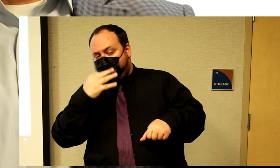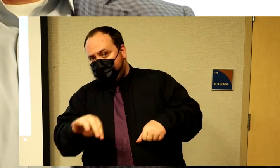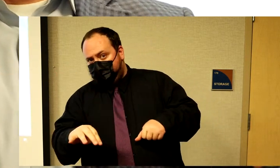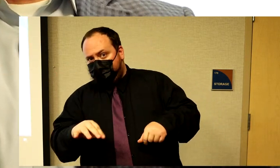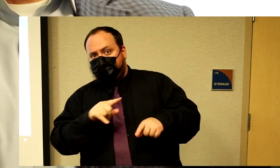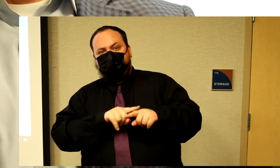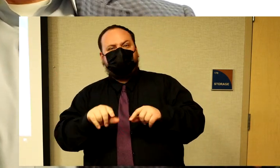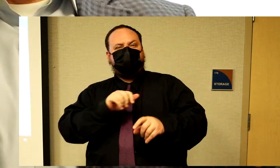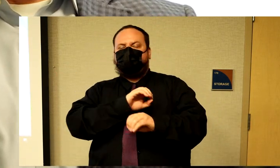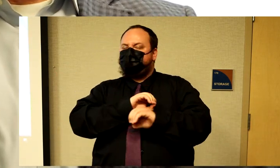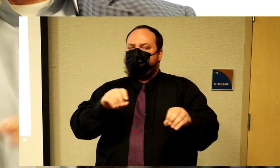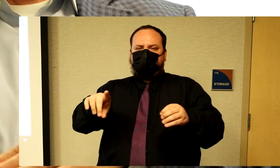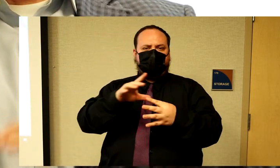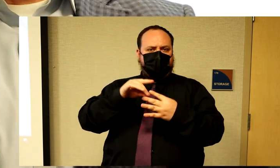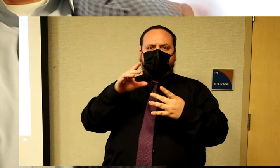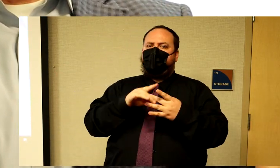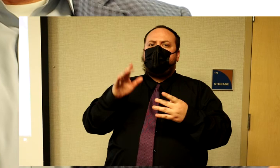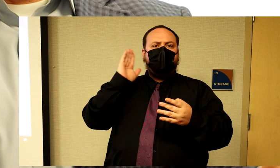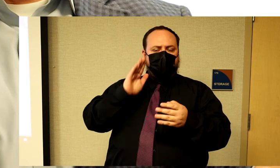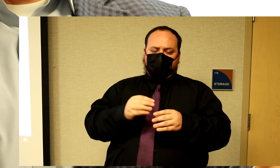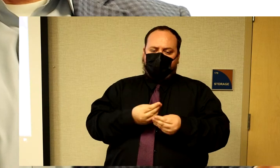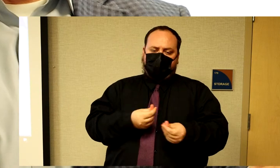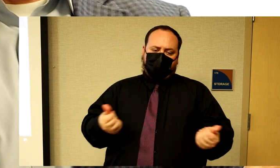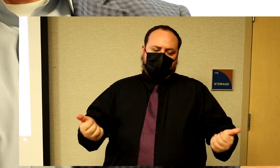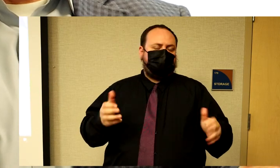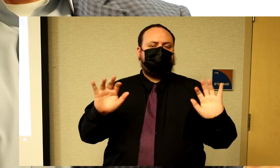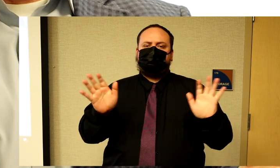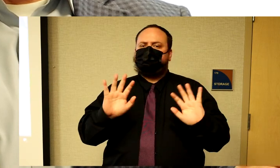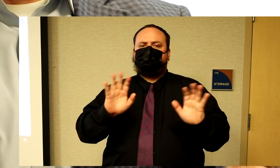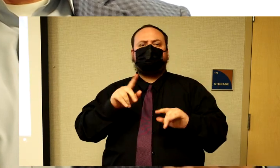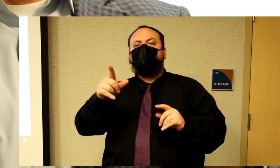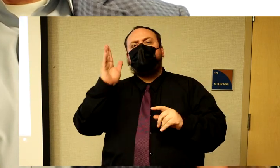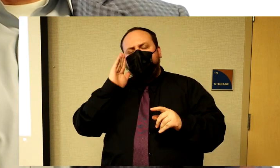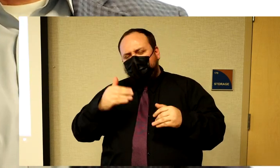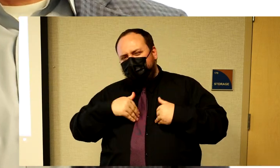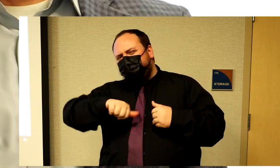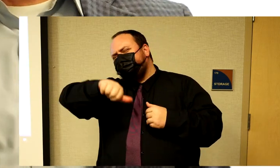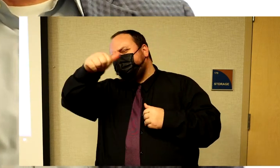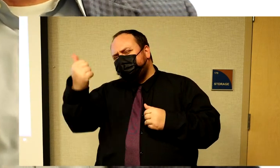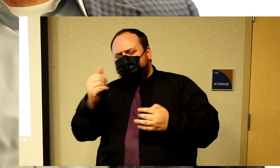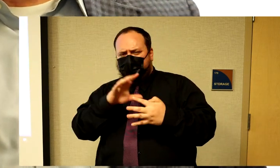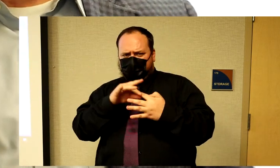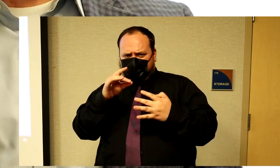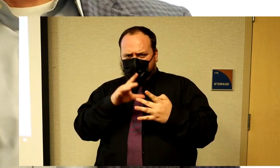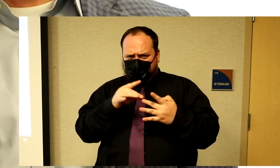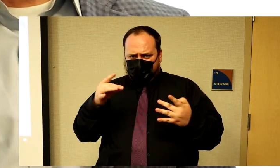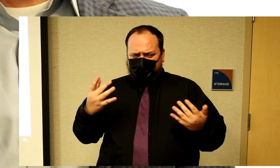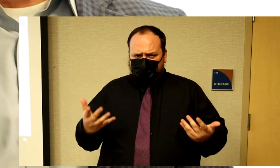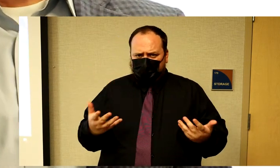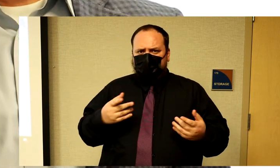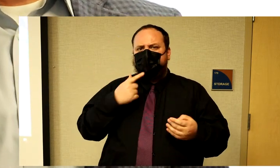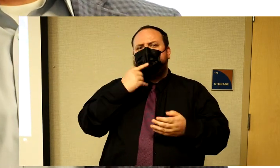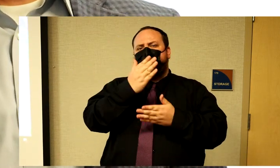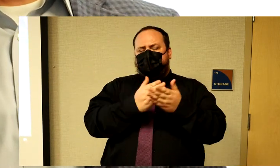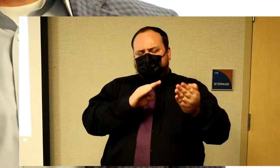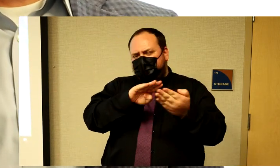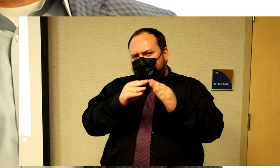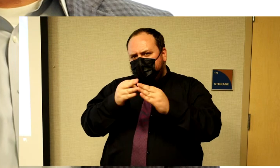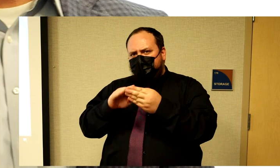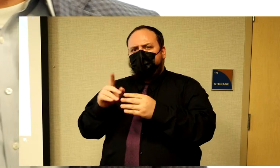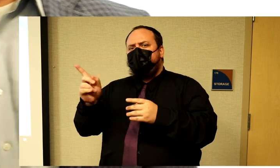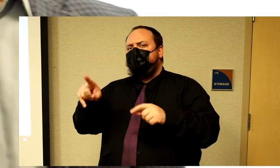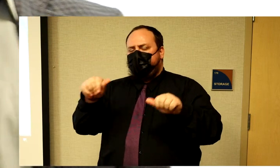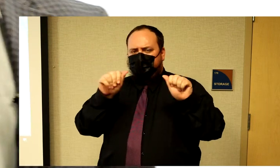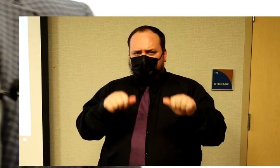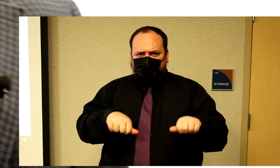None of these options will go away. You'll just be simply provided some potential other options with some attention to some communities where that's possible.